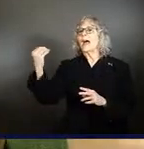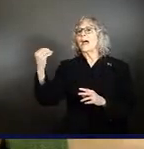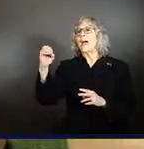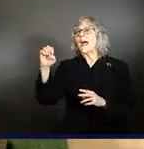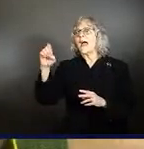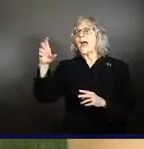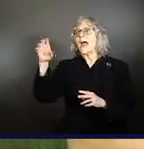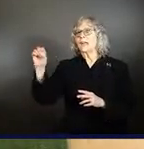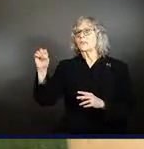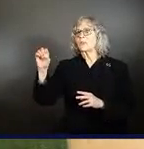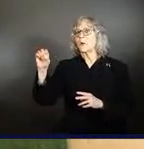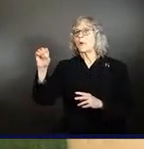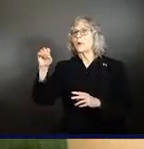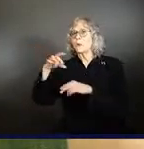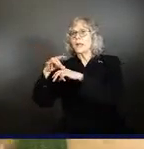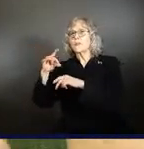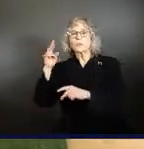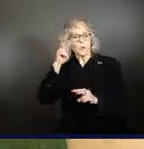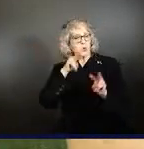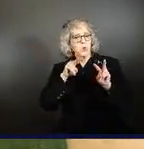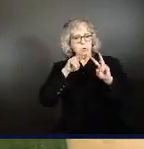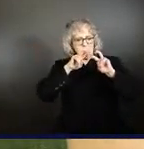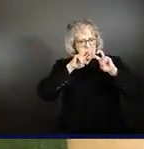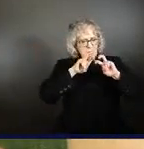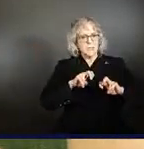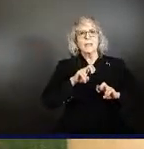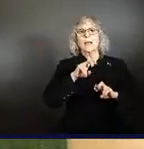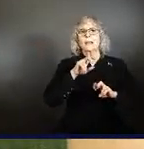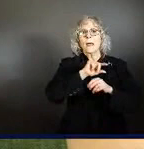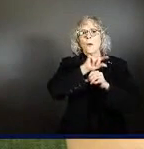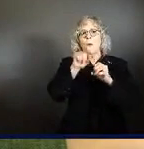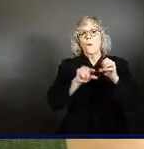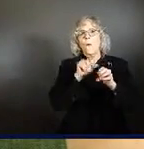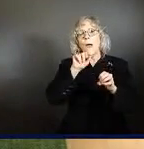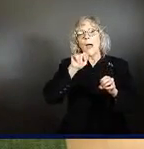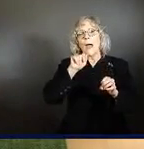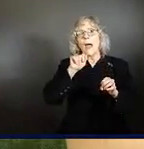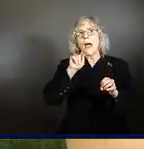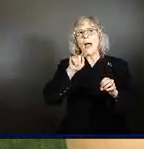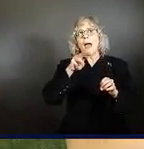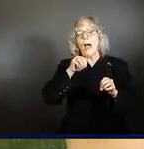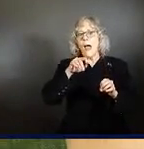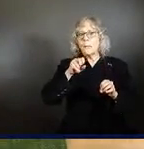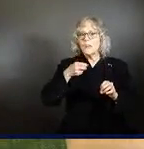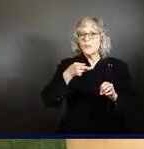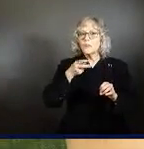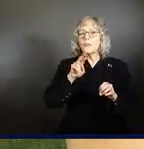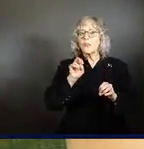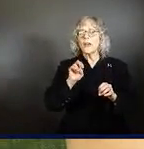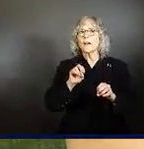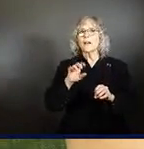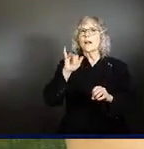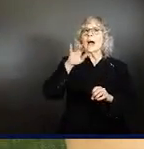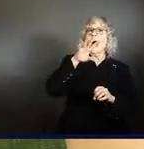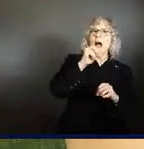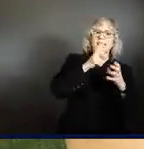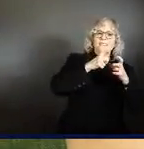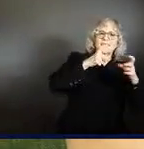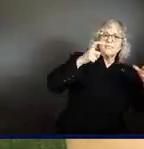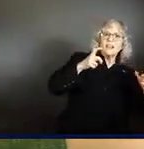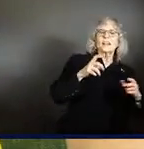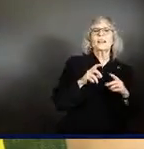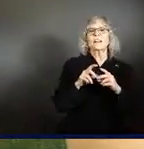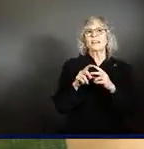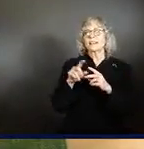the atmospheres, we're going to look at the atmospheres of planets within our own solar system, the ice giants and the gas giants.